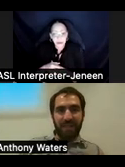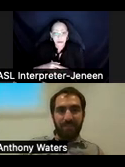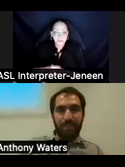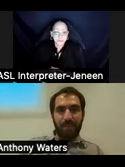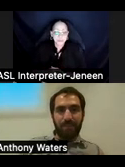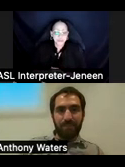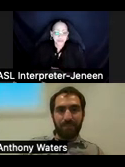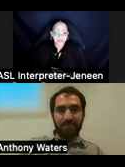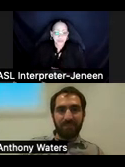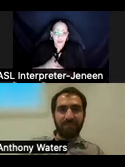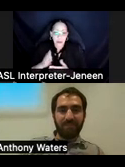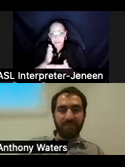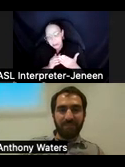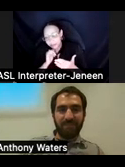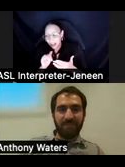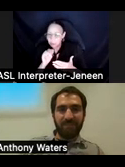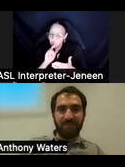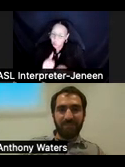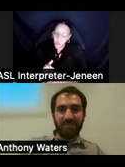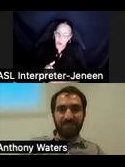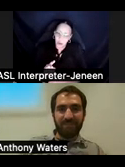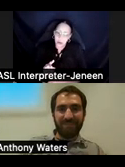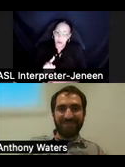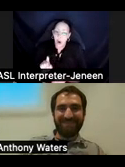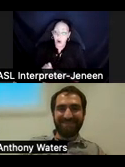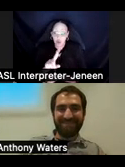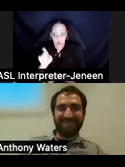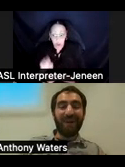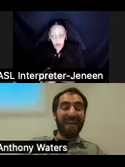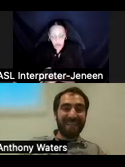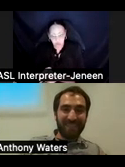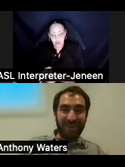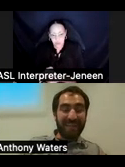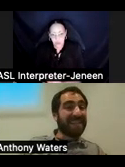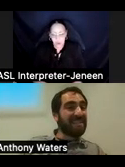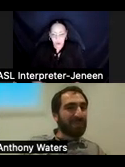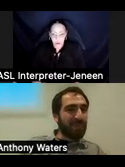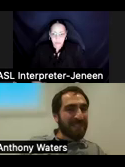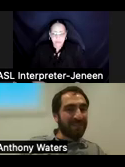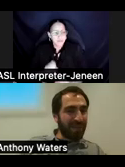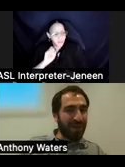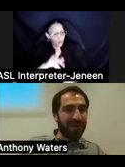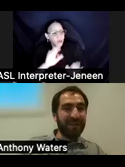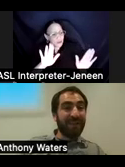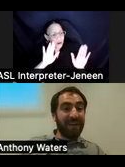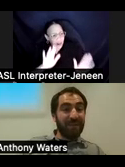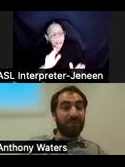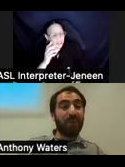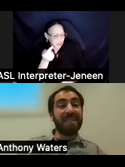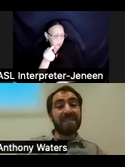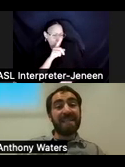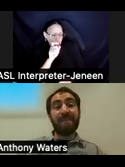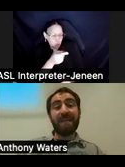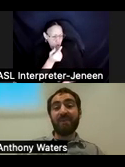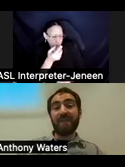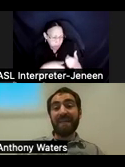and some not sures, or sorry, some with some question marks and then some not sures. Okay, great. Yeah, this one's a little harder. But for